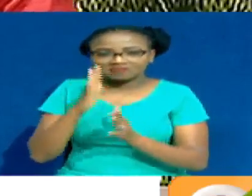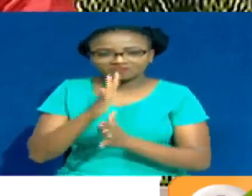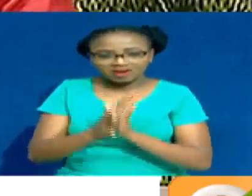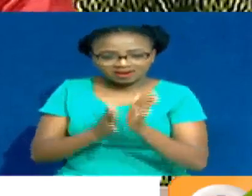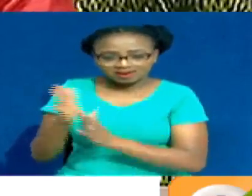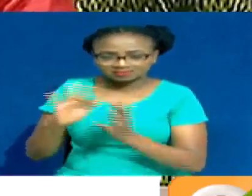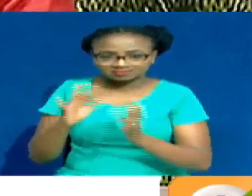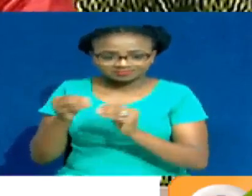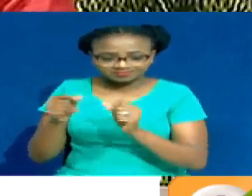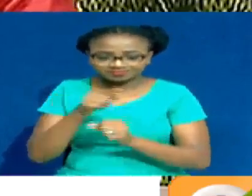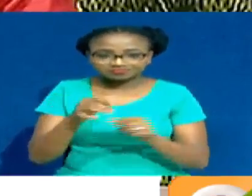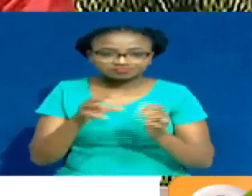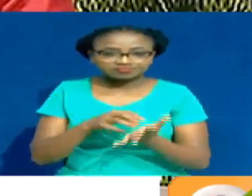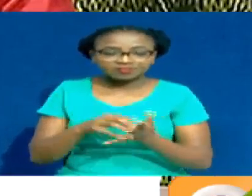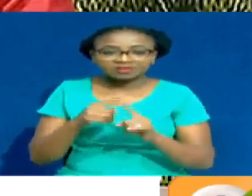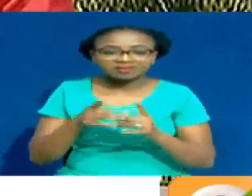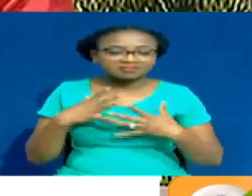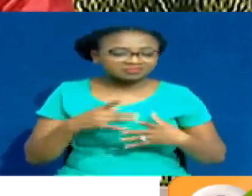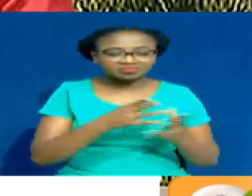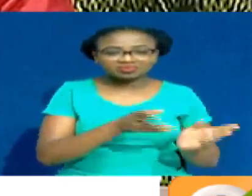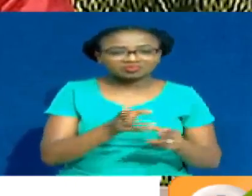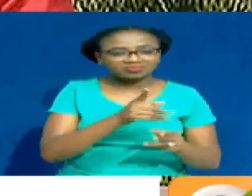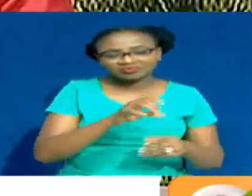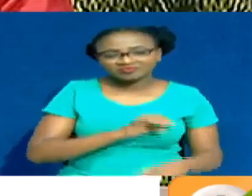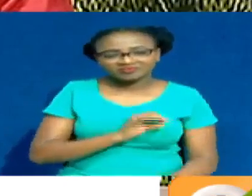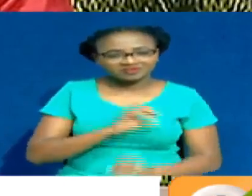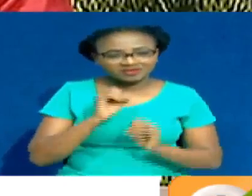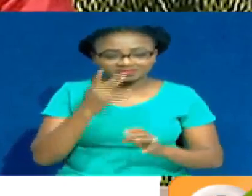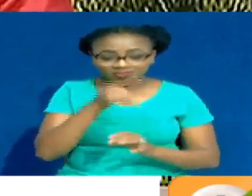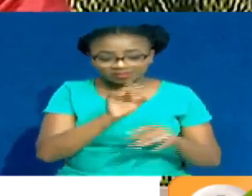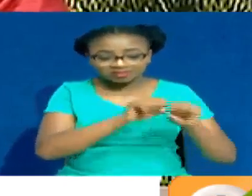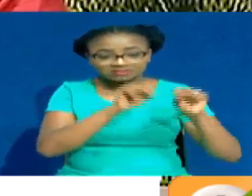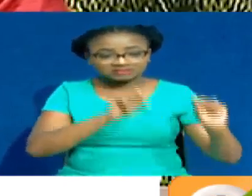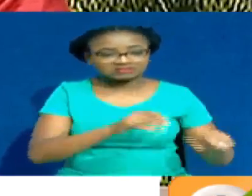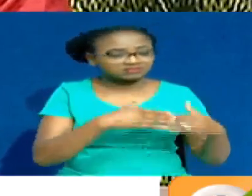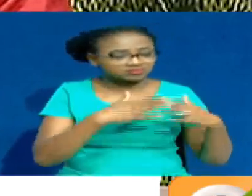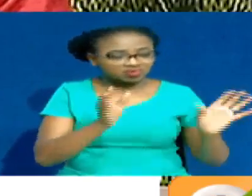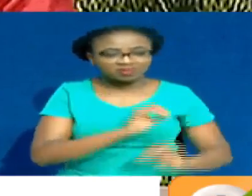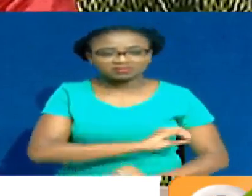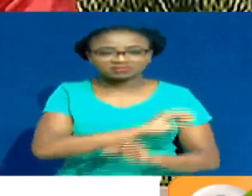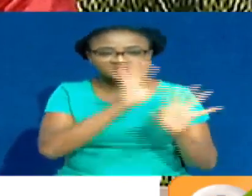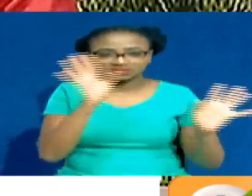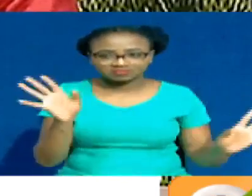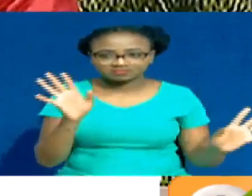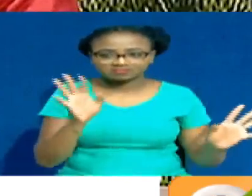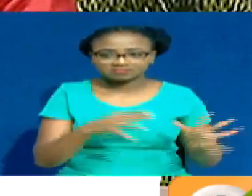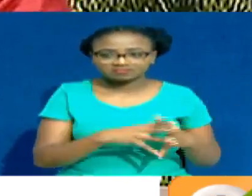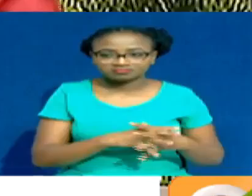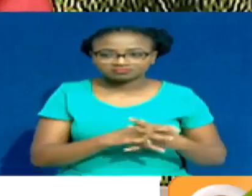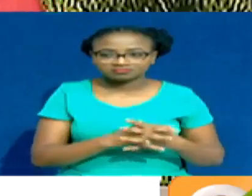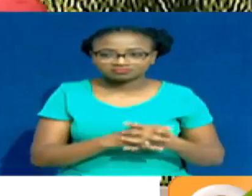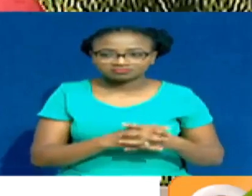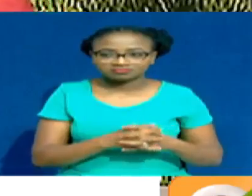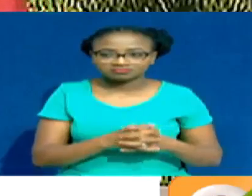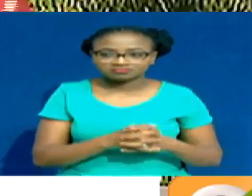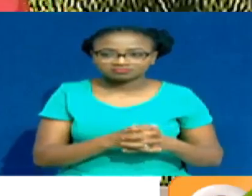But in terms of ordinary landowners, they have nothing to fear. We are creating a system that is very open, very transparent, and very